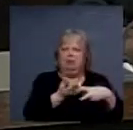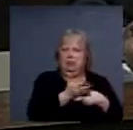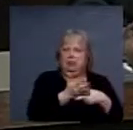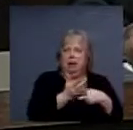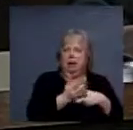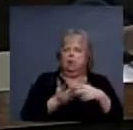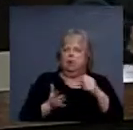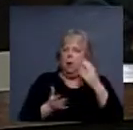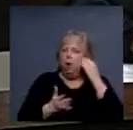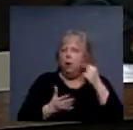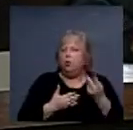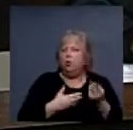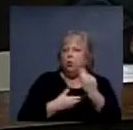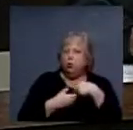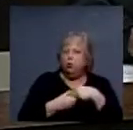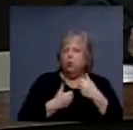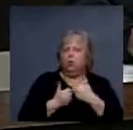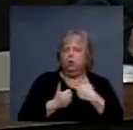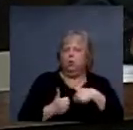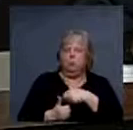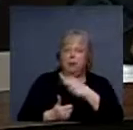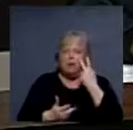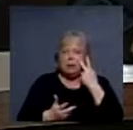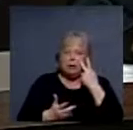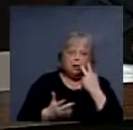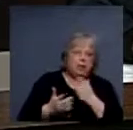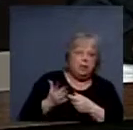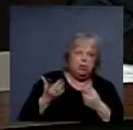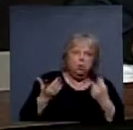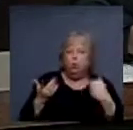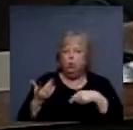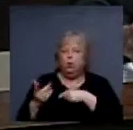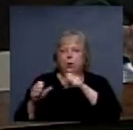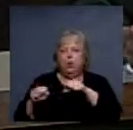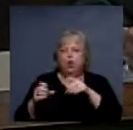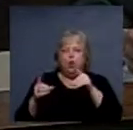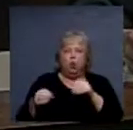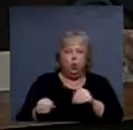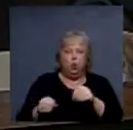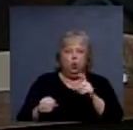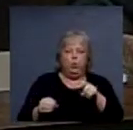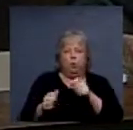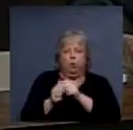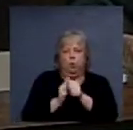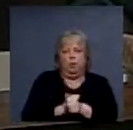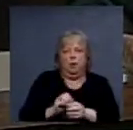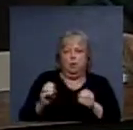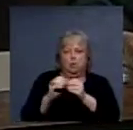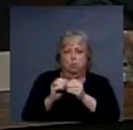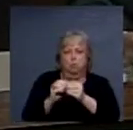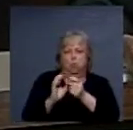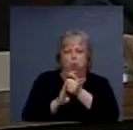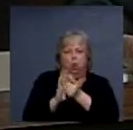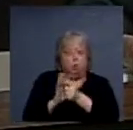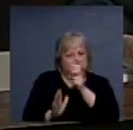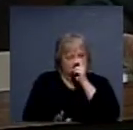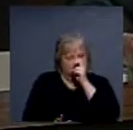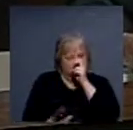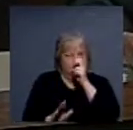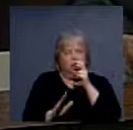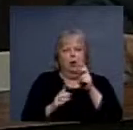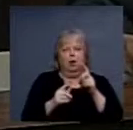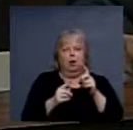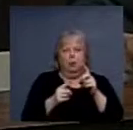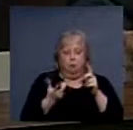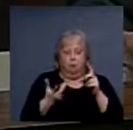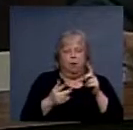with me in seeing what we can do. We need to pass stricter laws on these teenagers that are doing